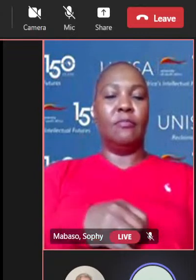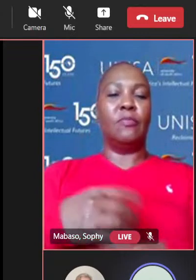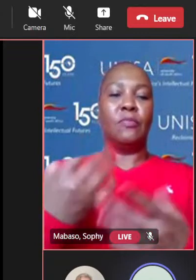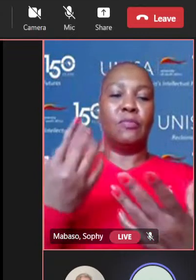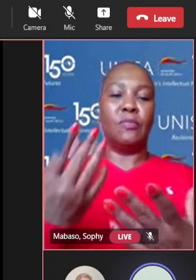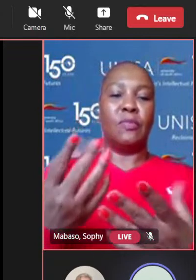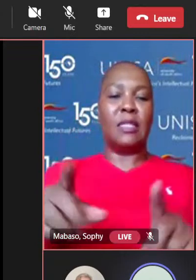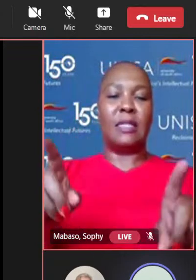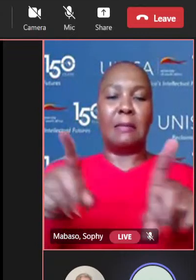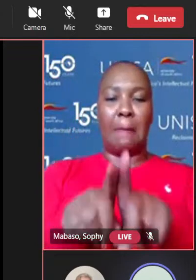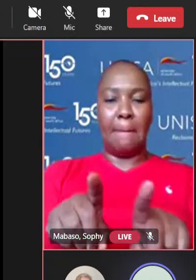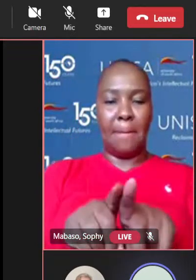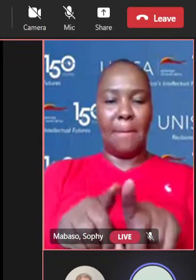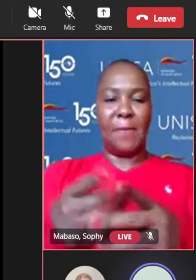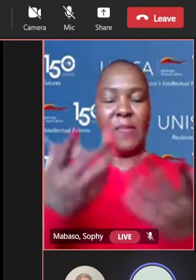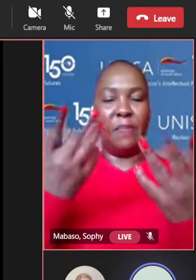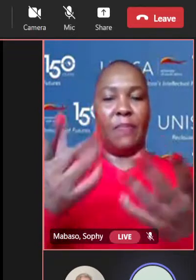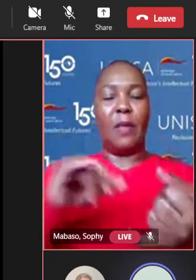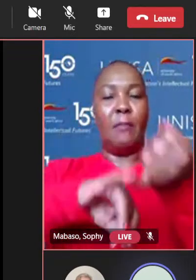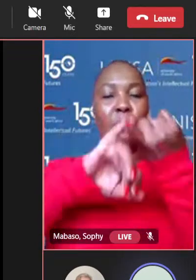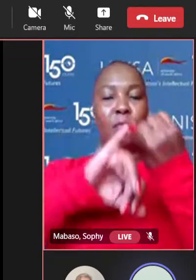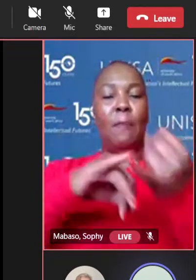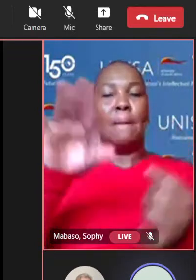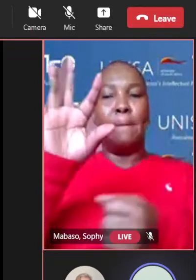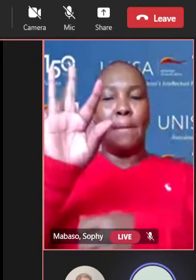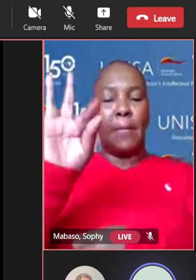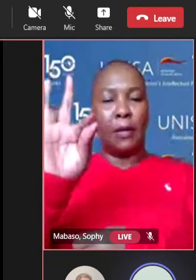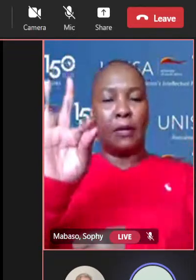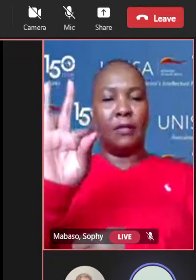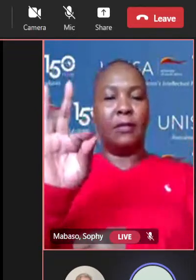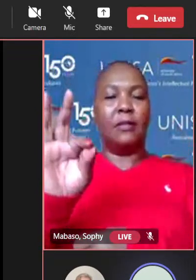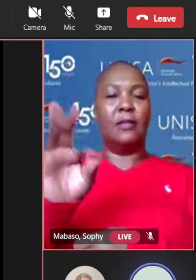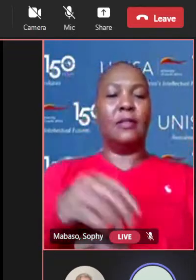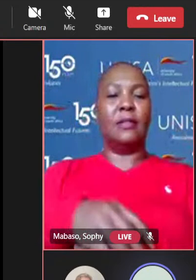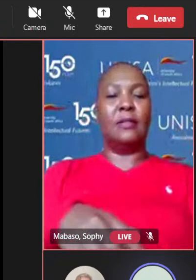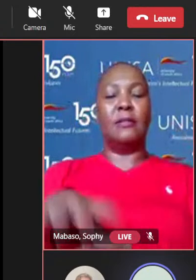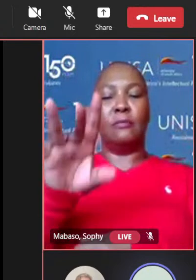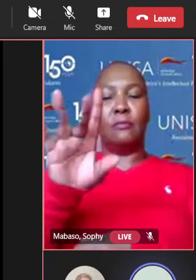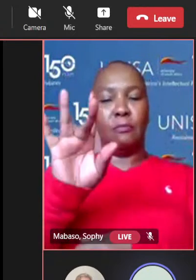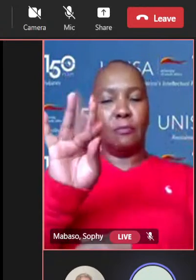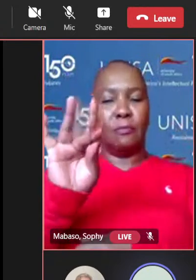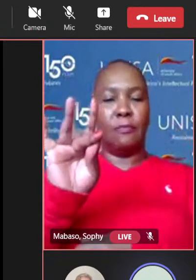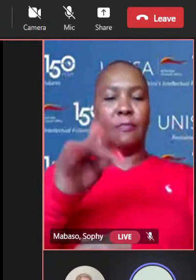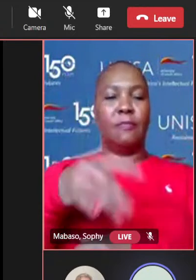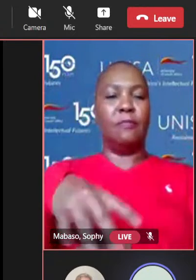the same thing if you have a module. So Monday, module A, Tuesday, module B, Wednesday, module